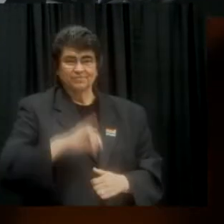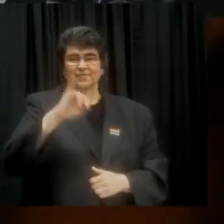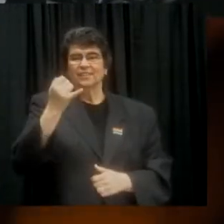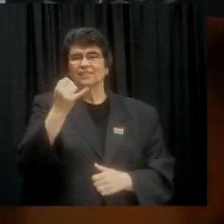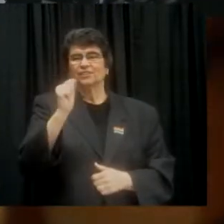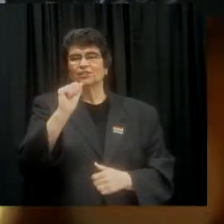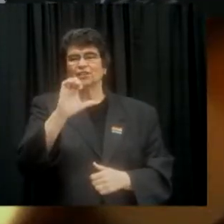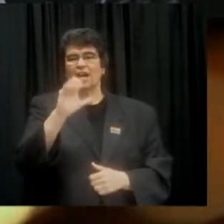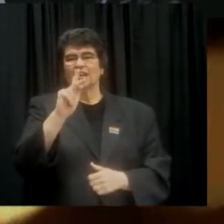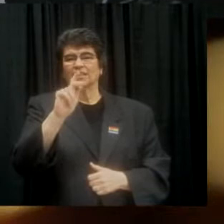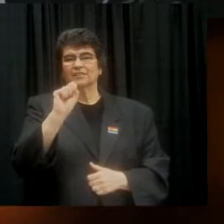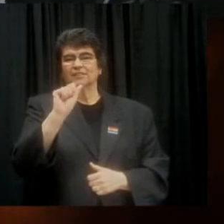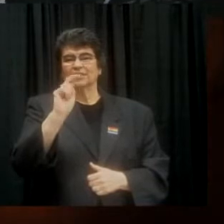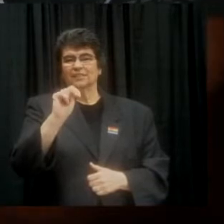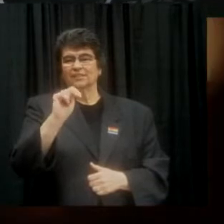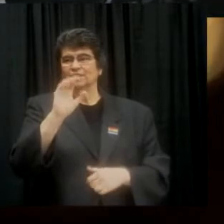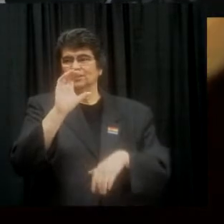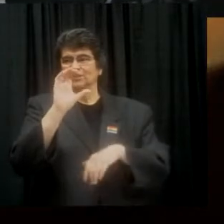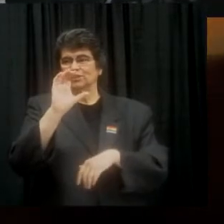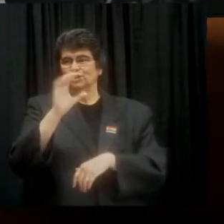Jackson Church, summa cum laude.